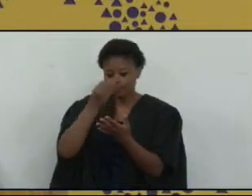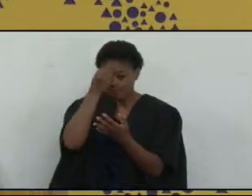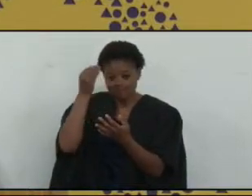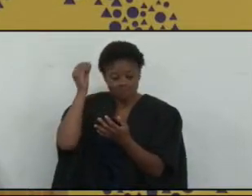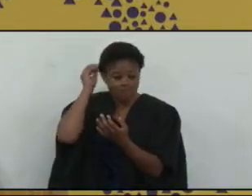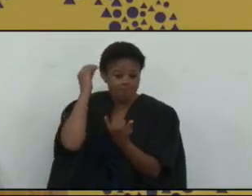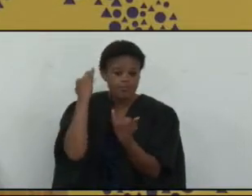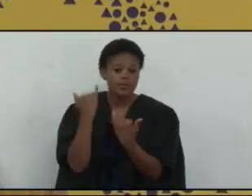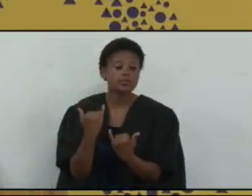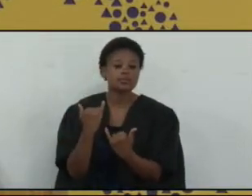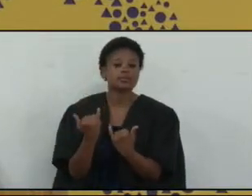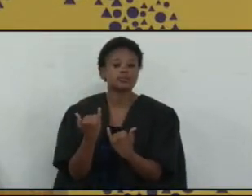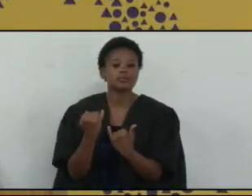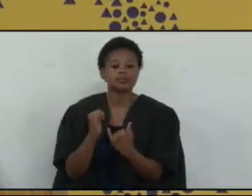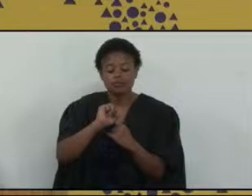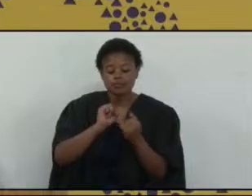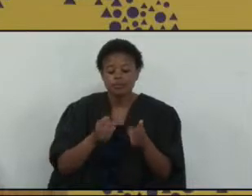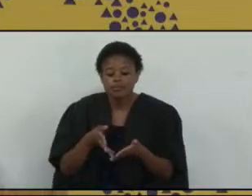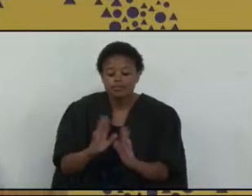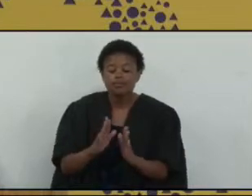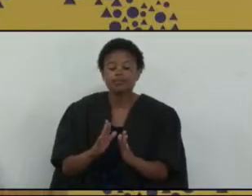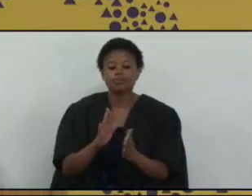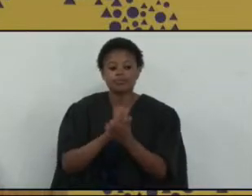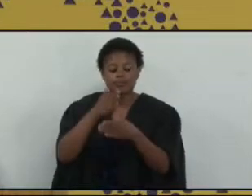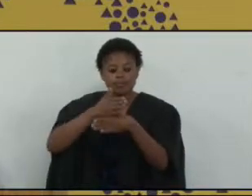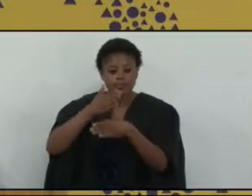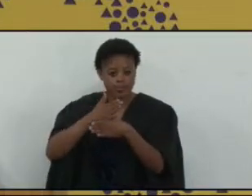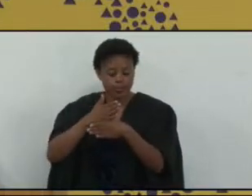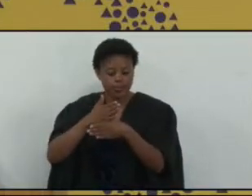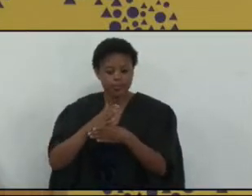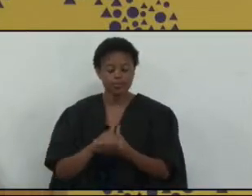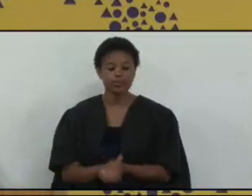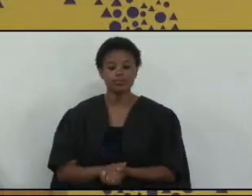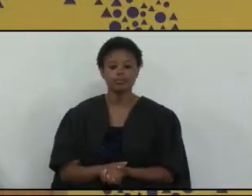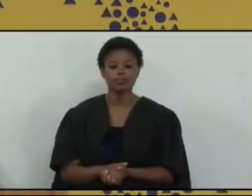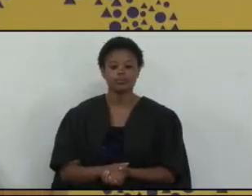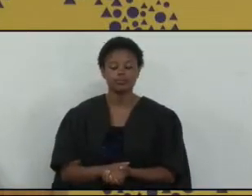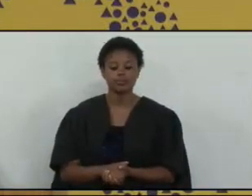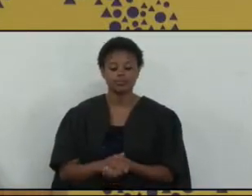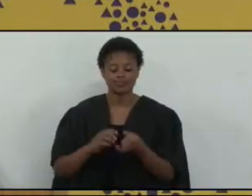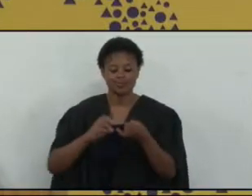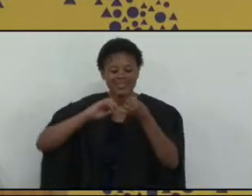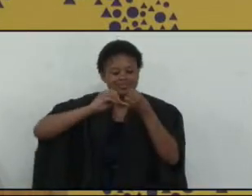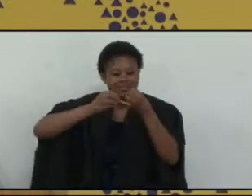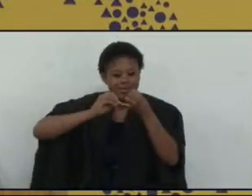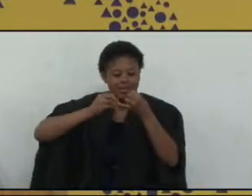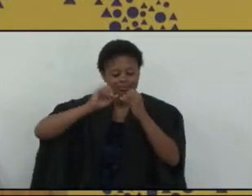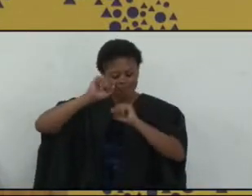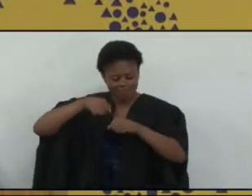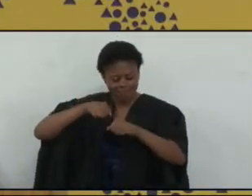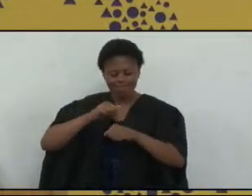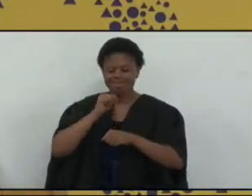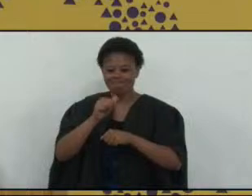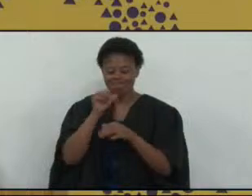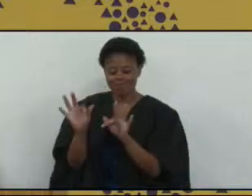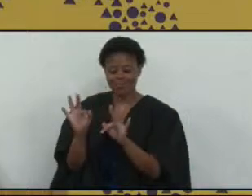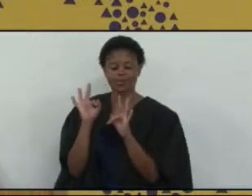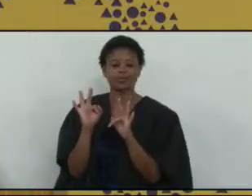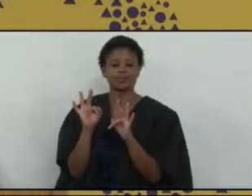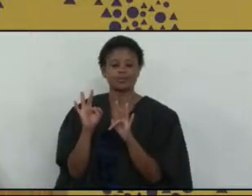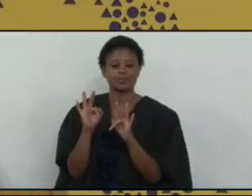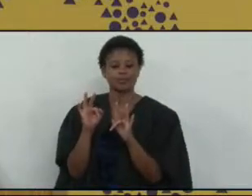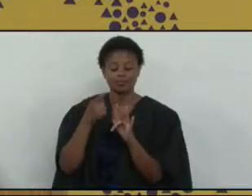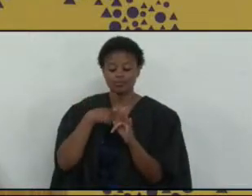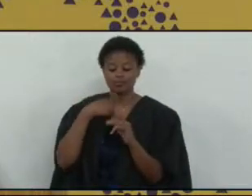and along with you in your journeys, in your careers. Try, even if you're afraid. I